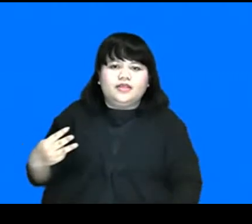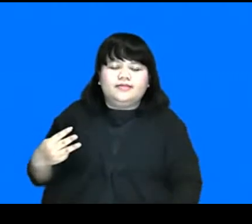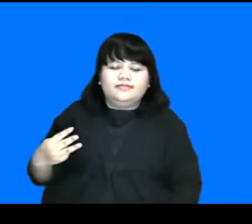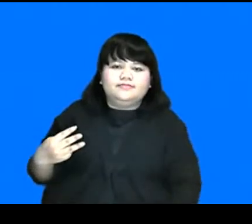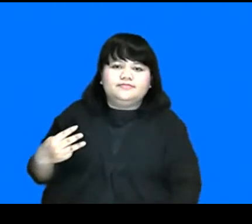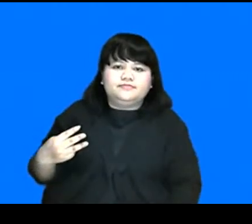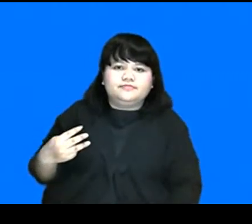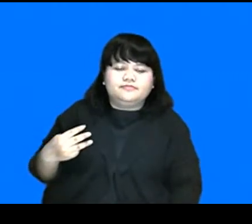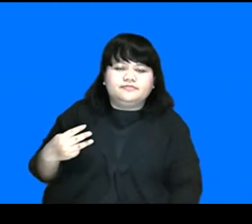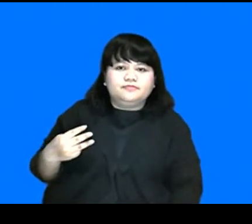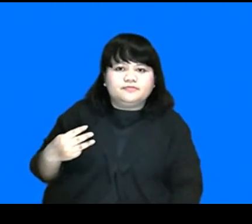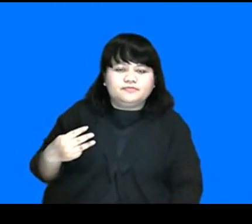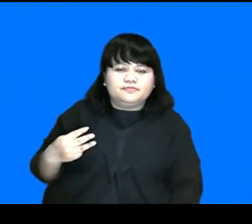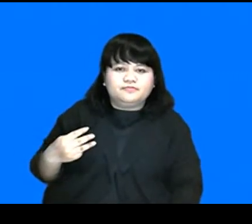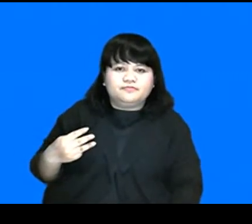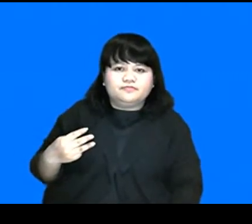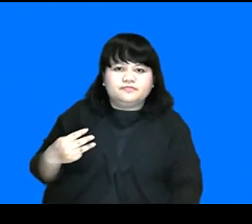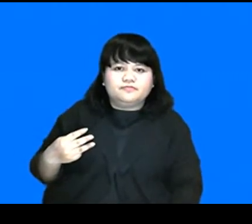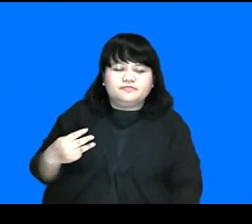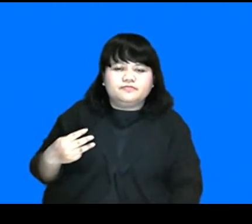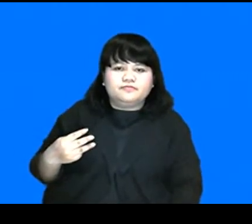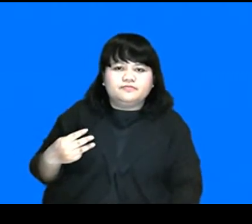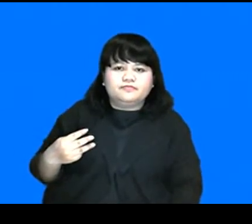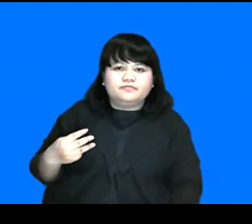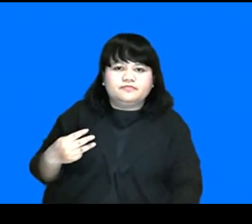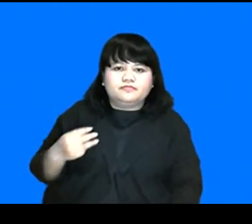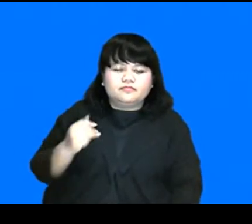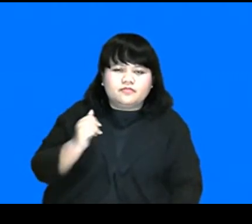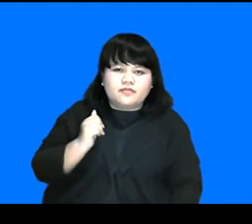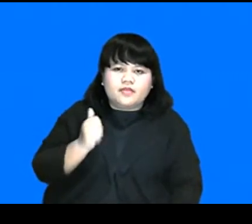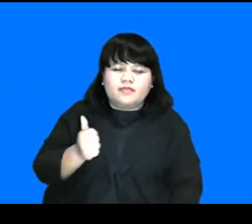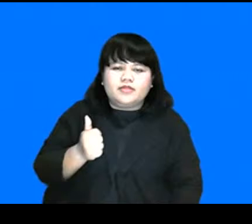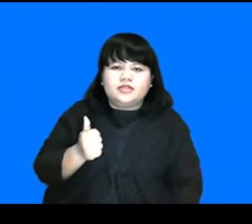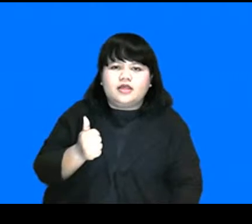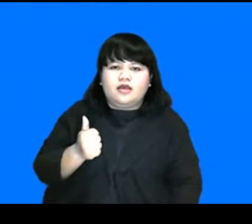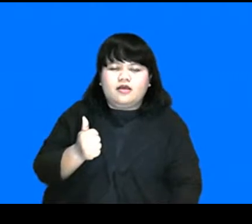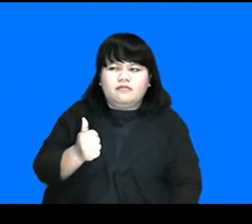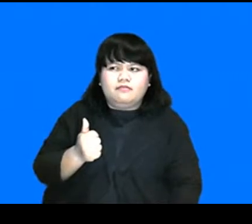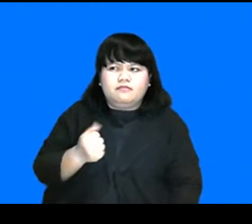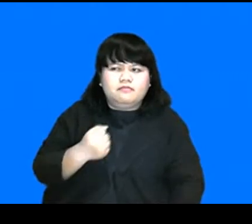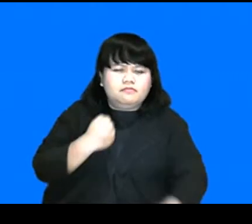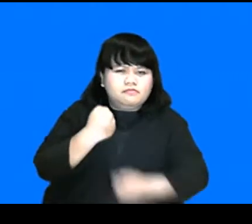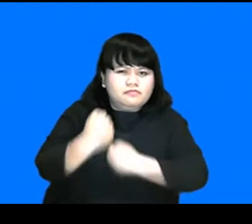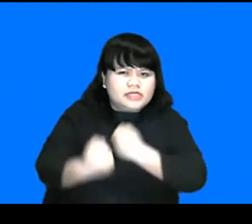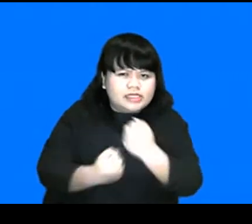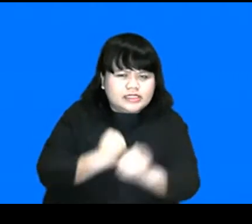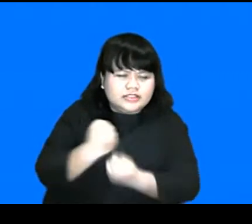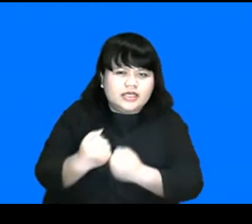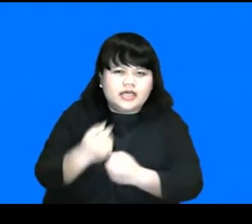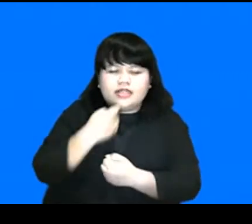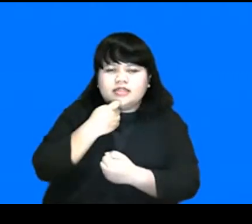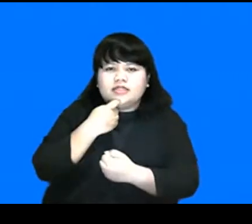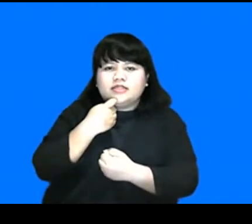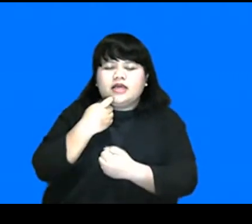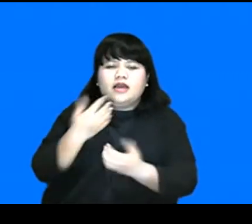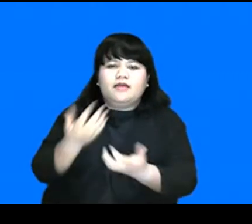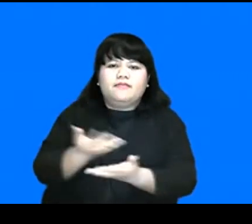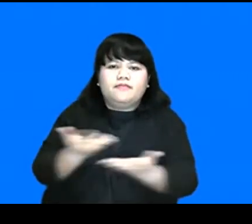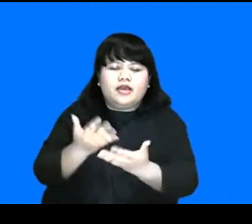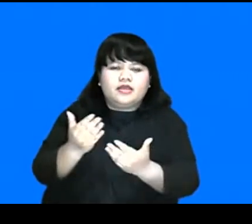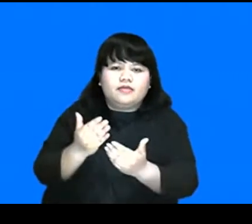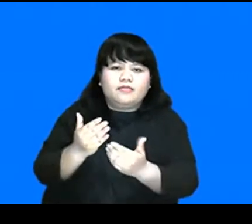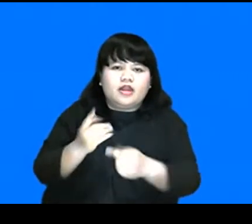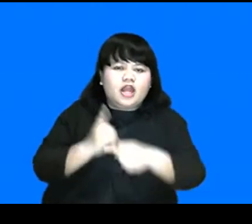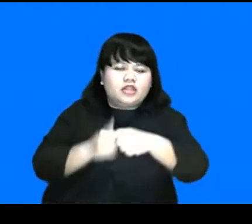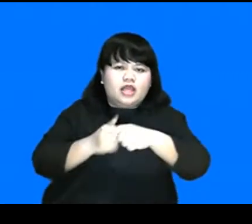been working against public welfare. And hence, we need to be very wary